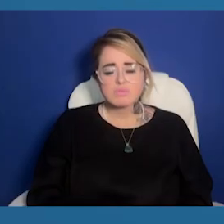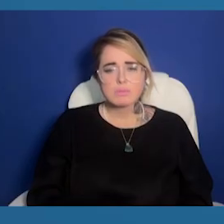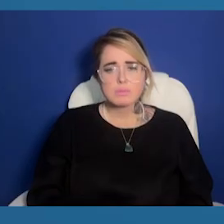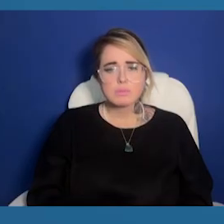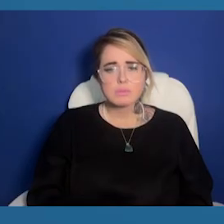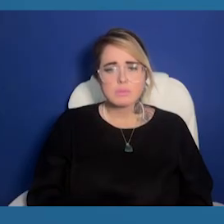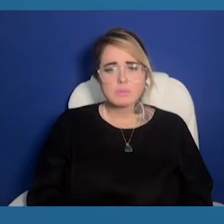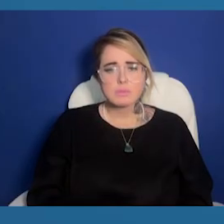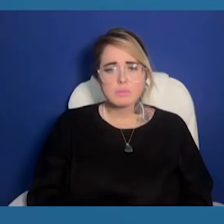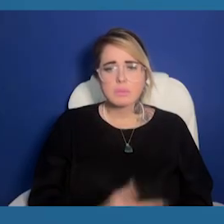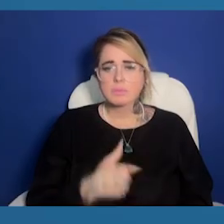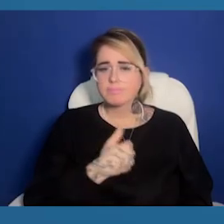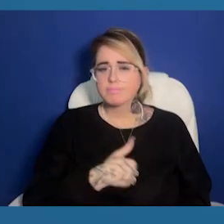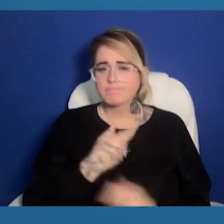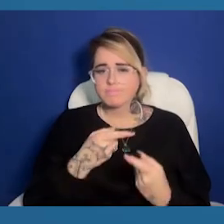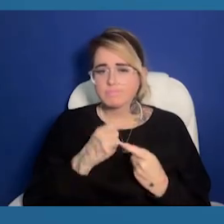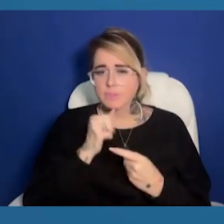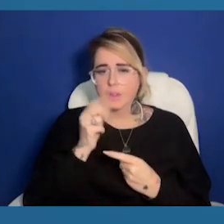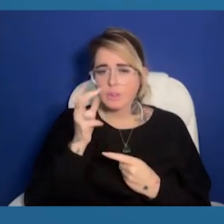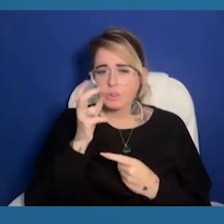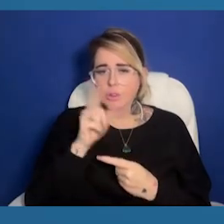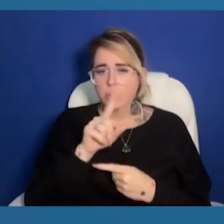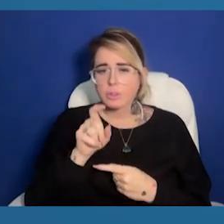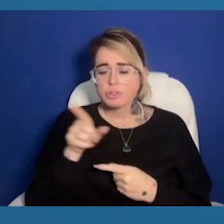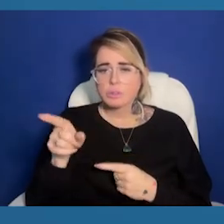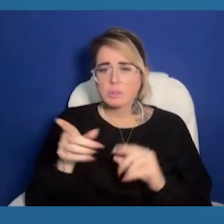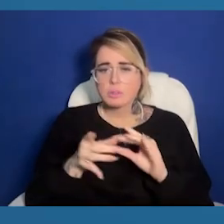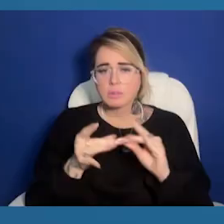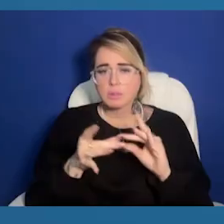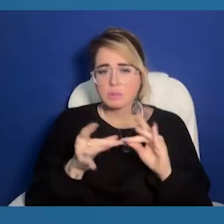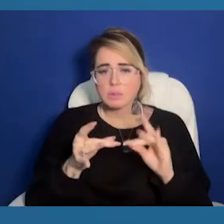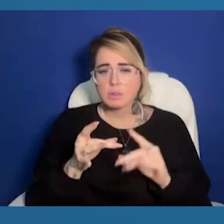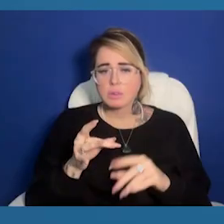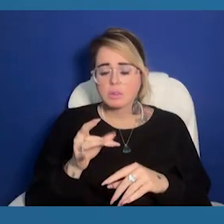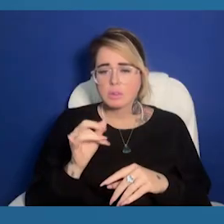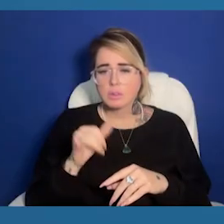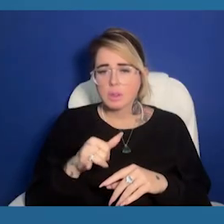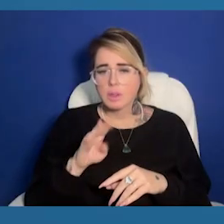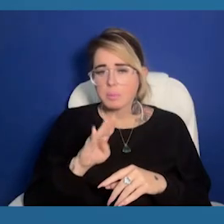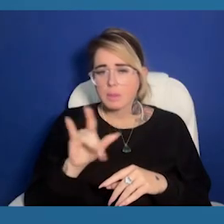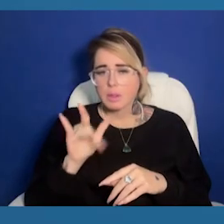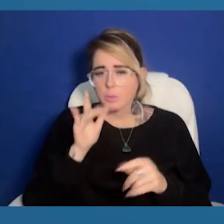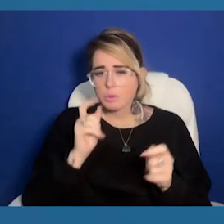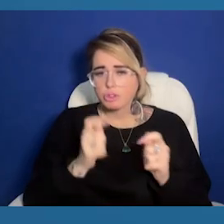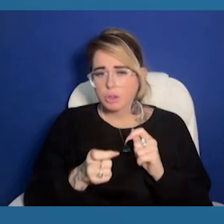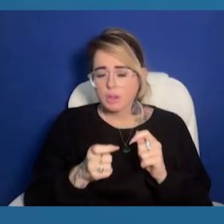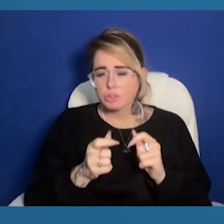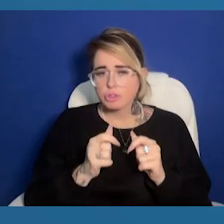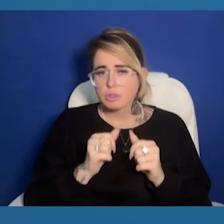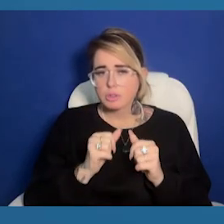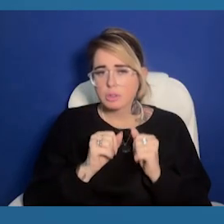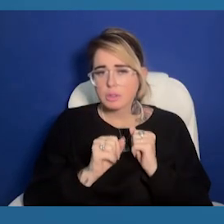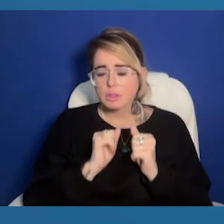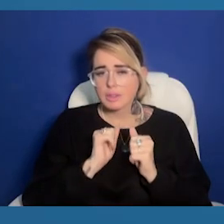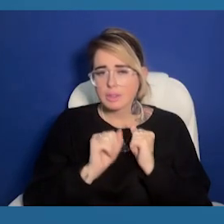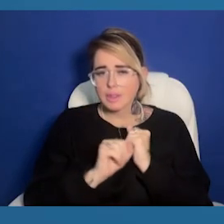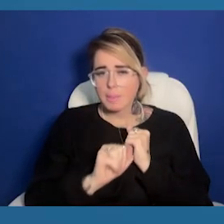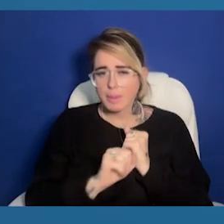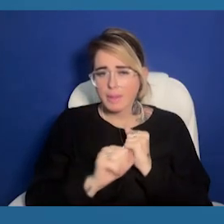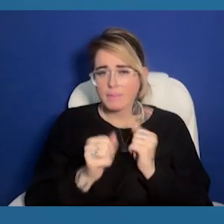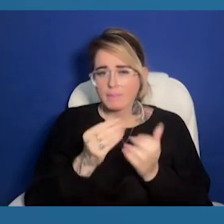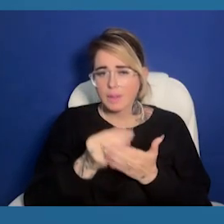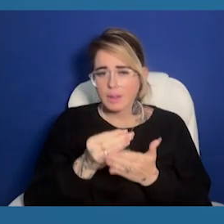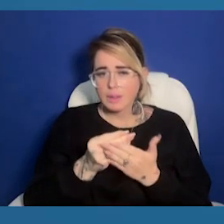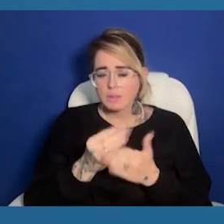I'm having a little trouble hearing the question. The question was, LG bill as changes to campaign finance, and I'm quoting, do you think it's appropriate to